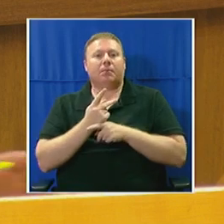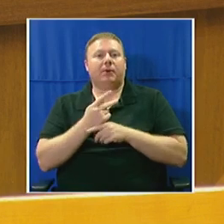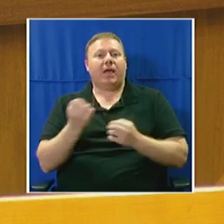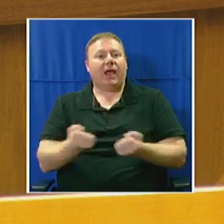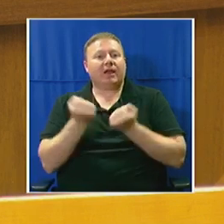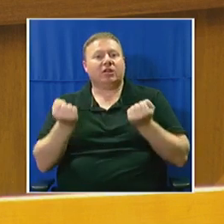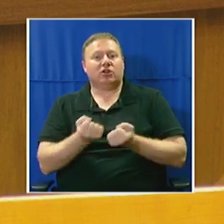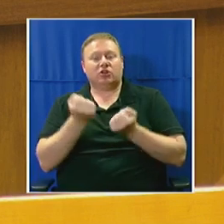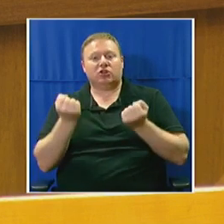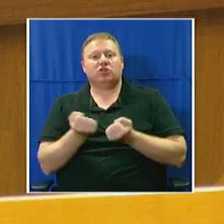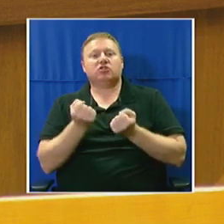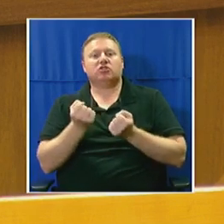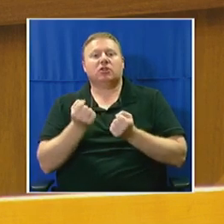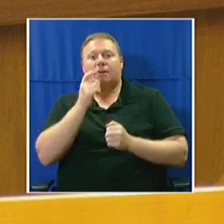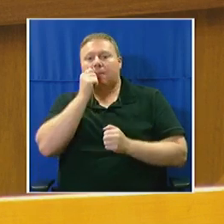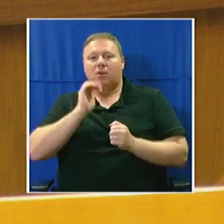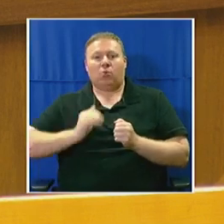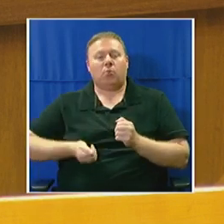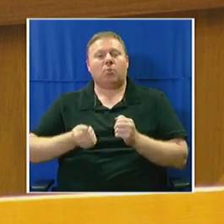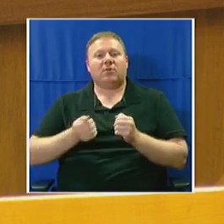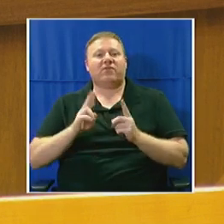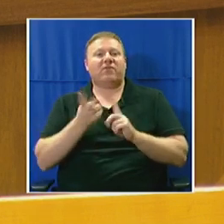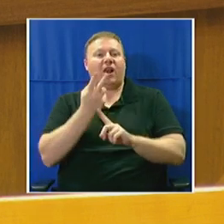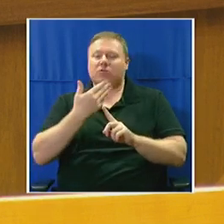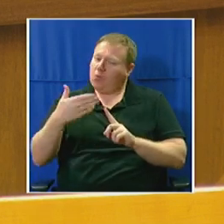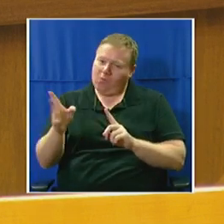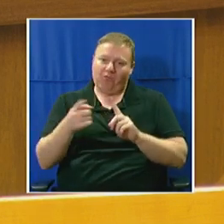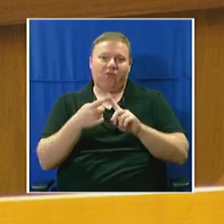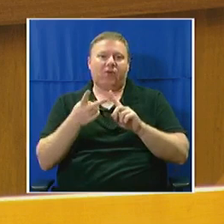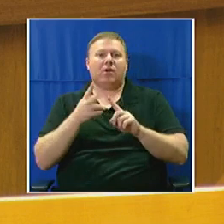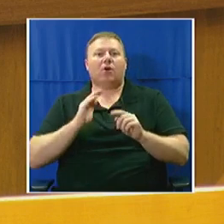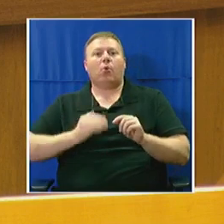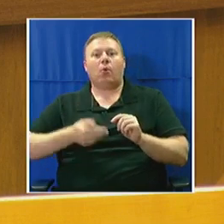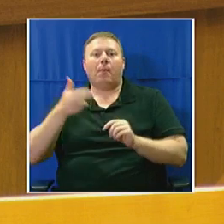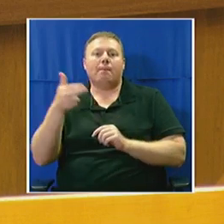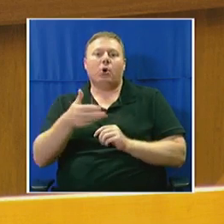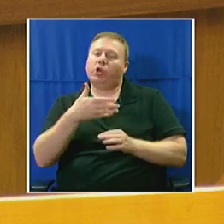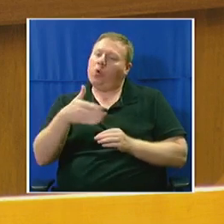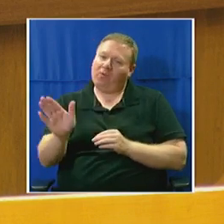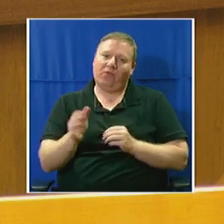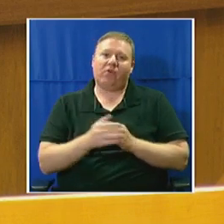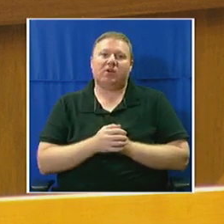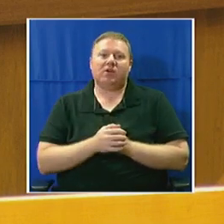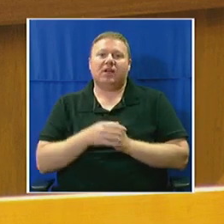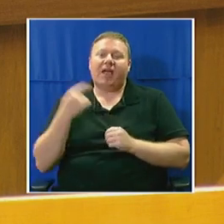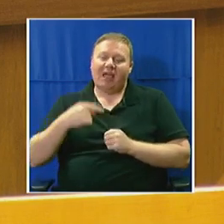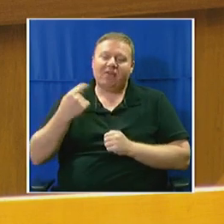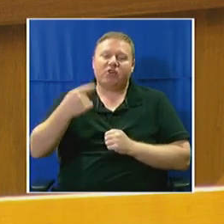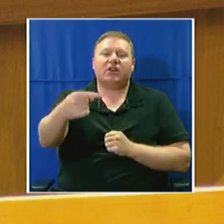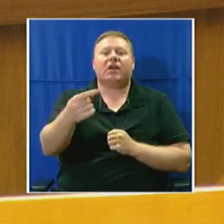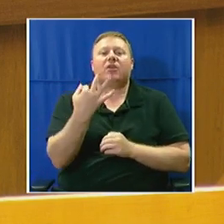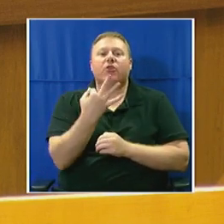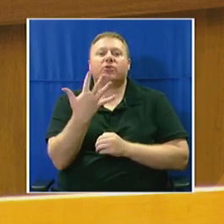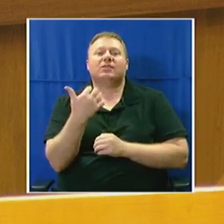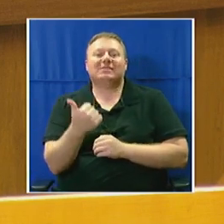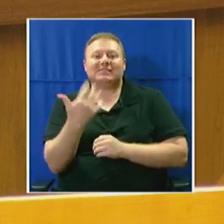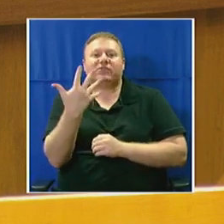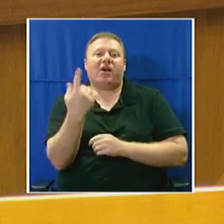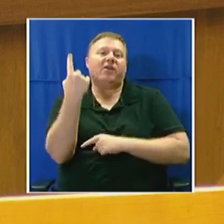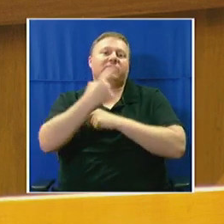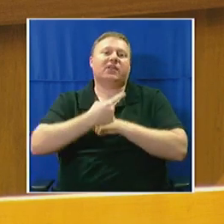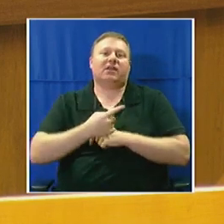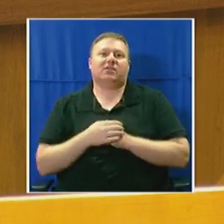towards gender-based violence and femicide every day 365 days through the years